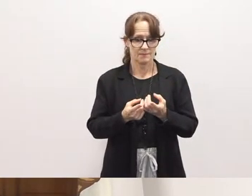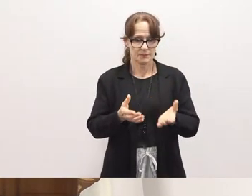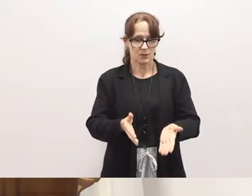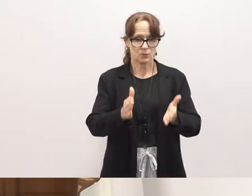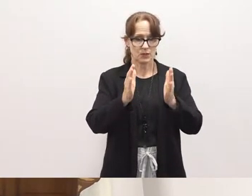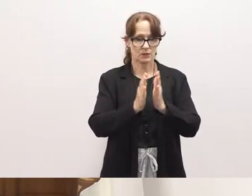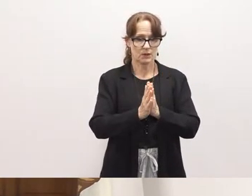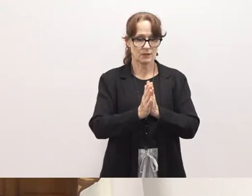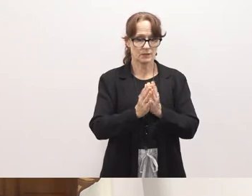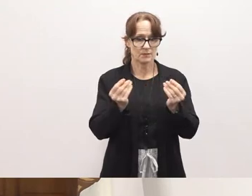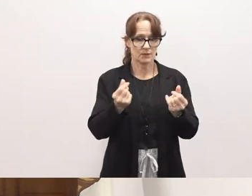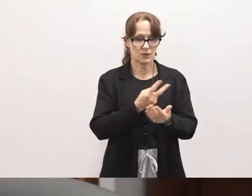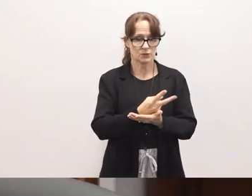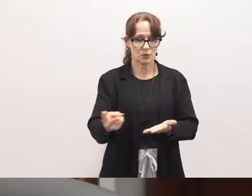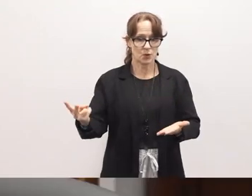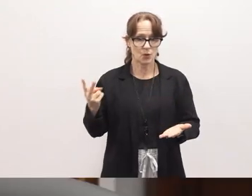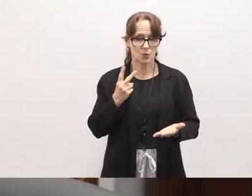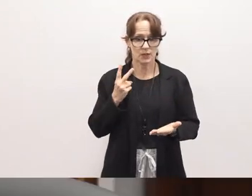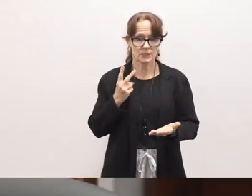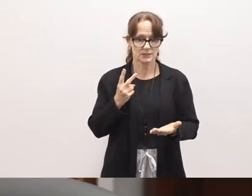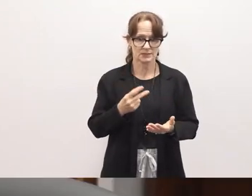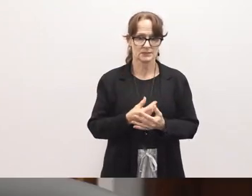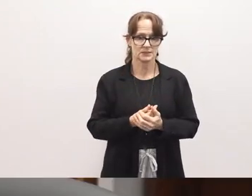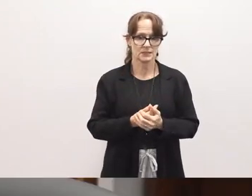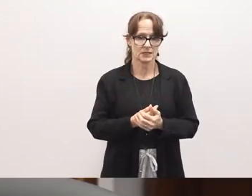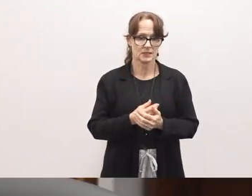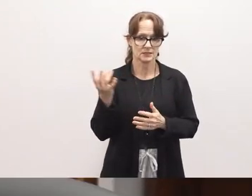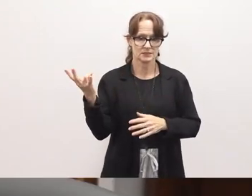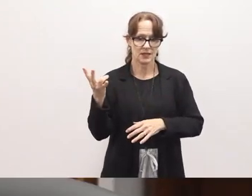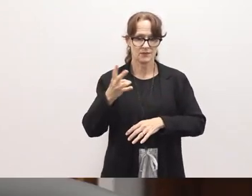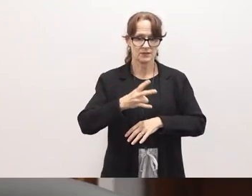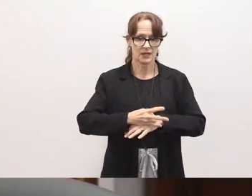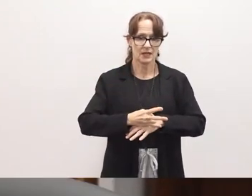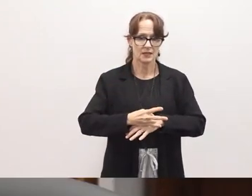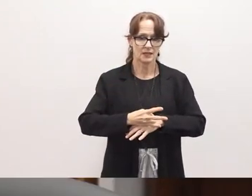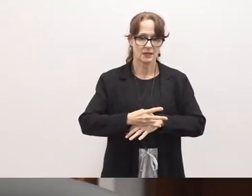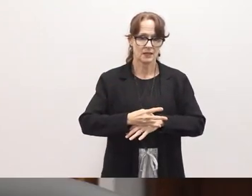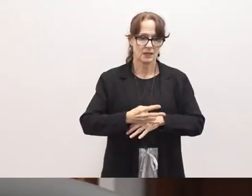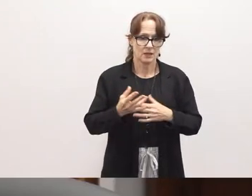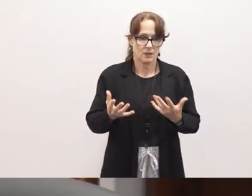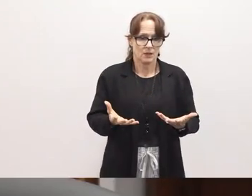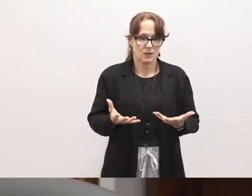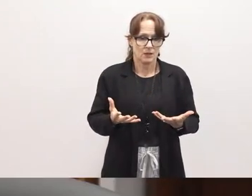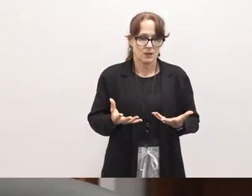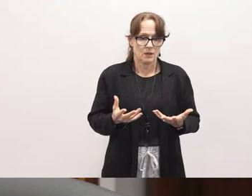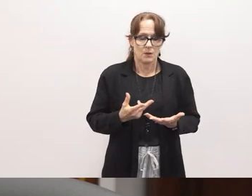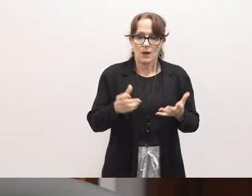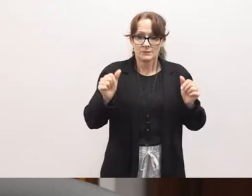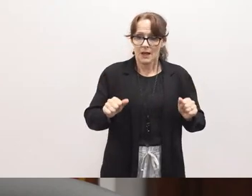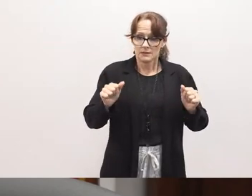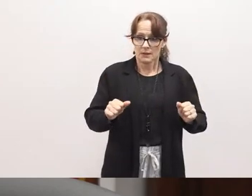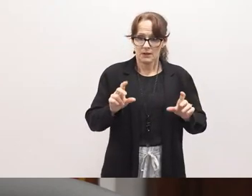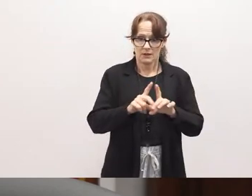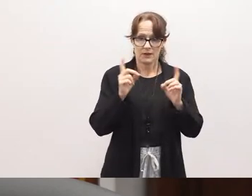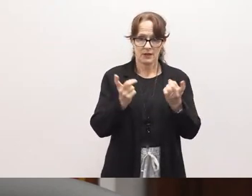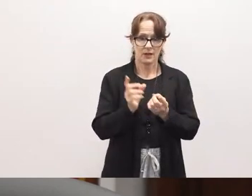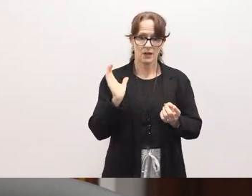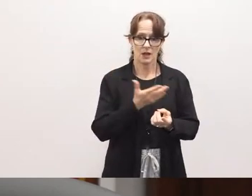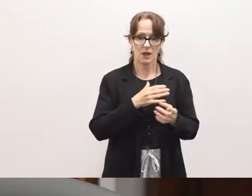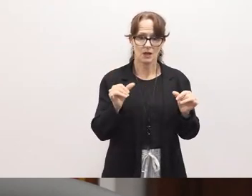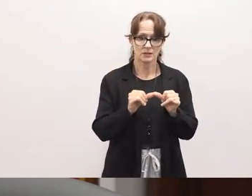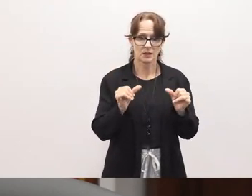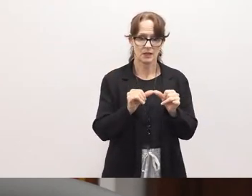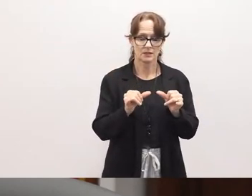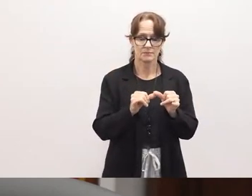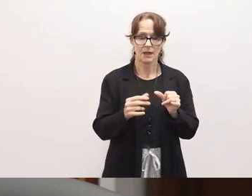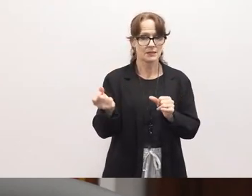request to receive materials 2 weeks in advance. And so our 7 days was, what's viable for a district our size, but